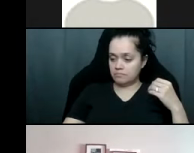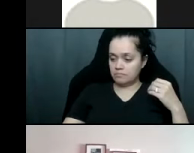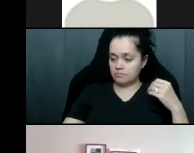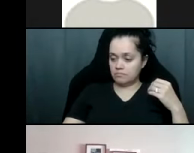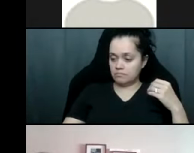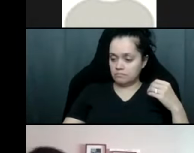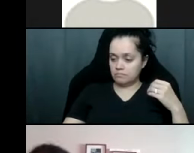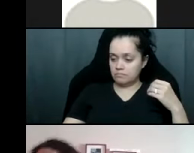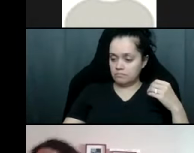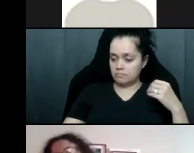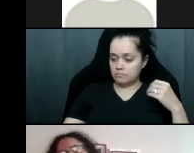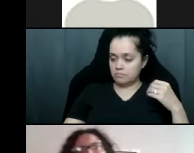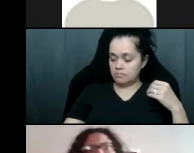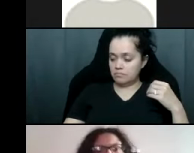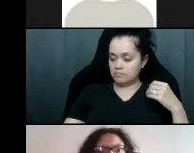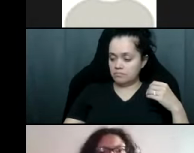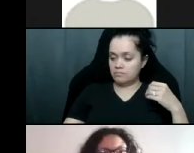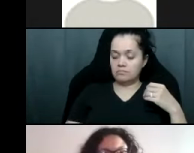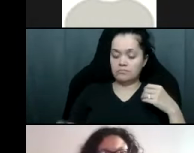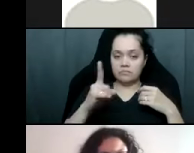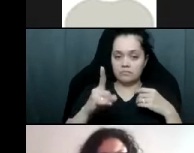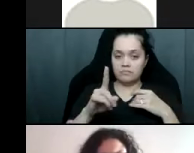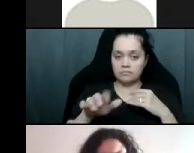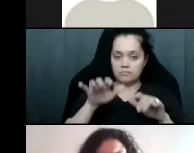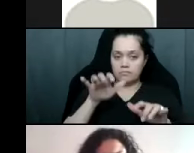All right, did you put down